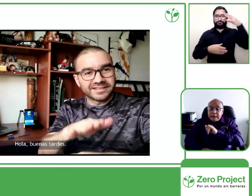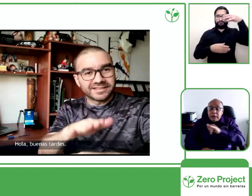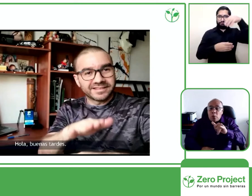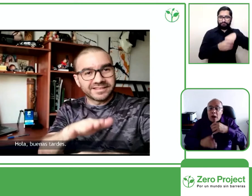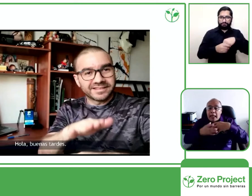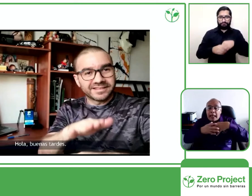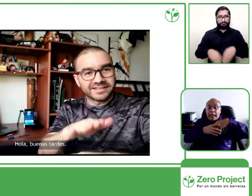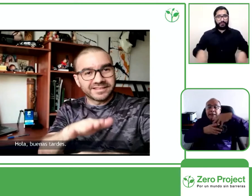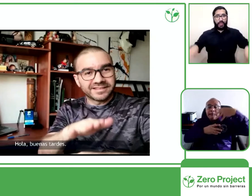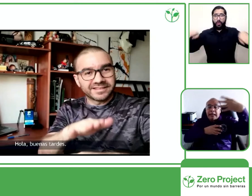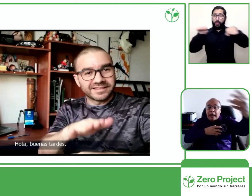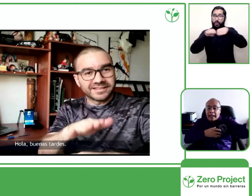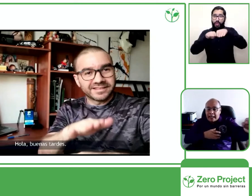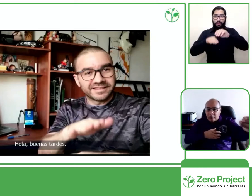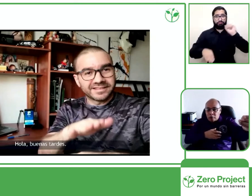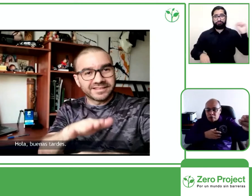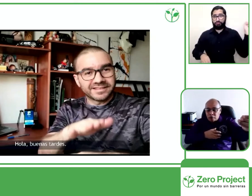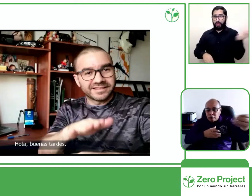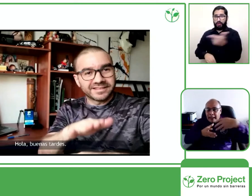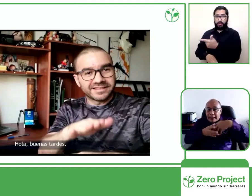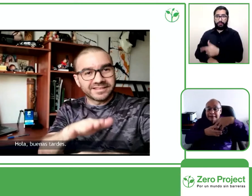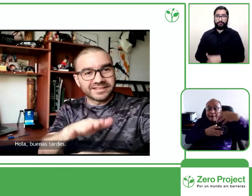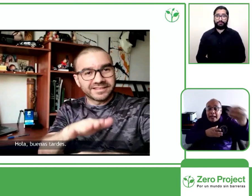equal conditions. Deaf people